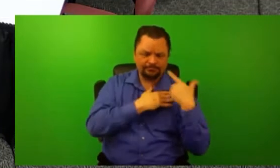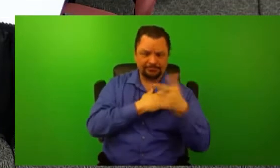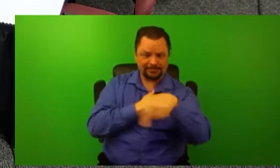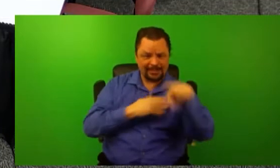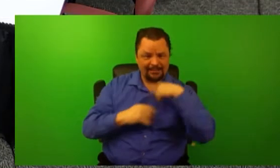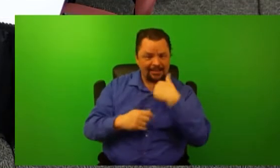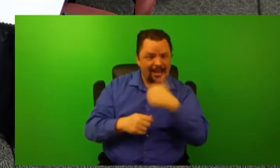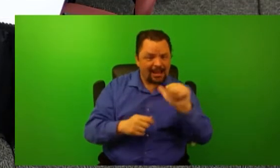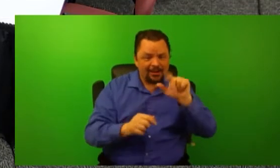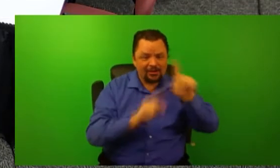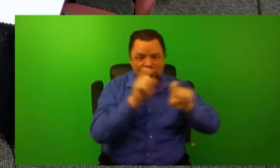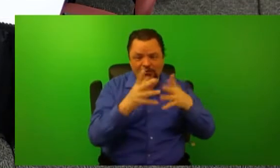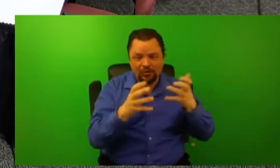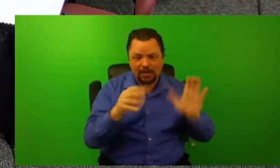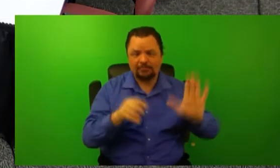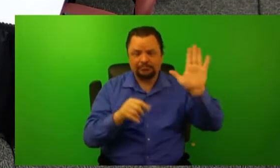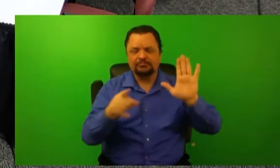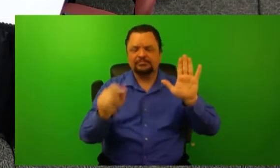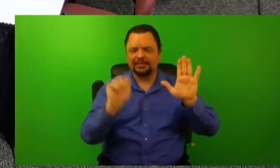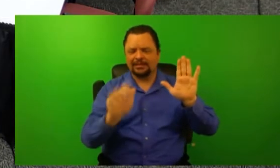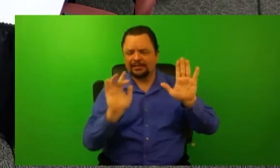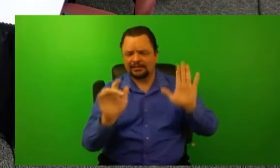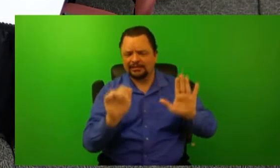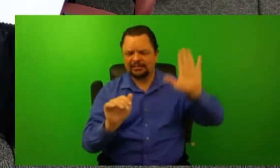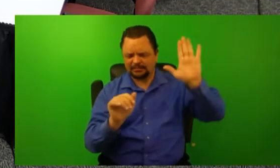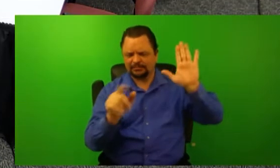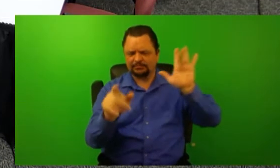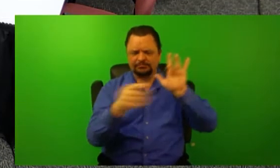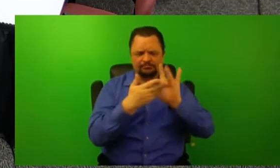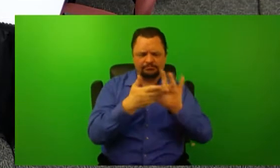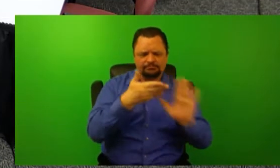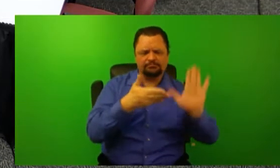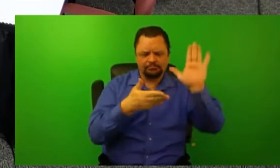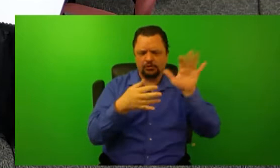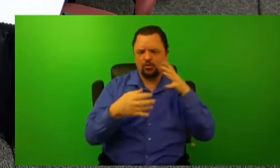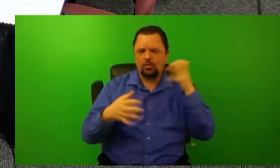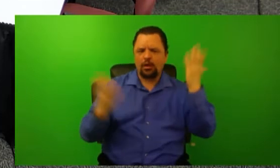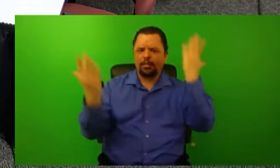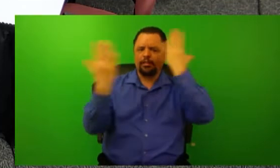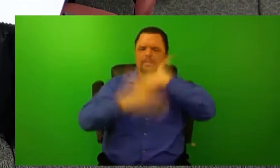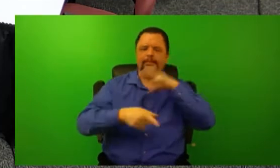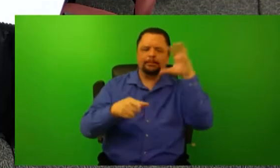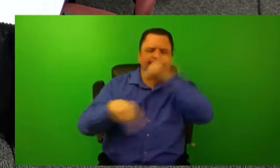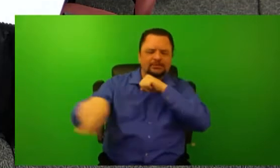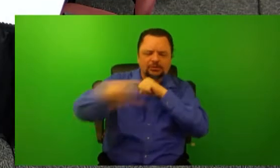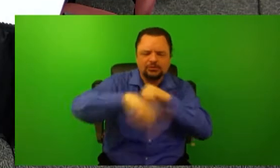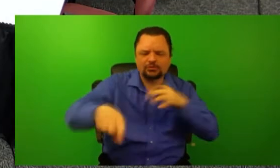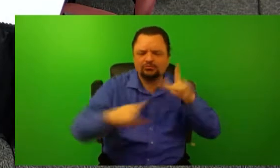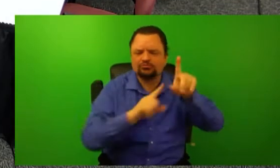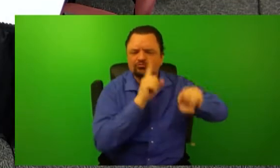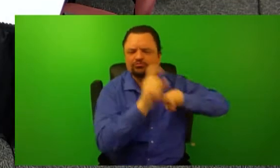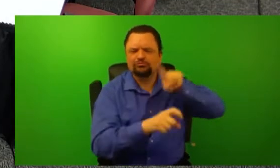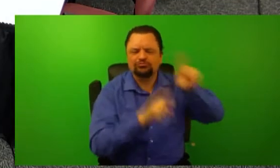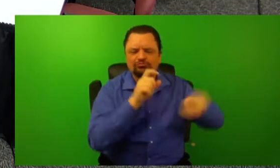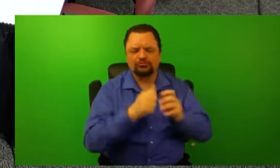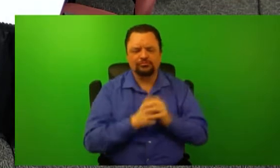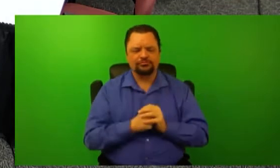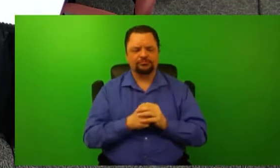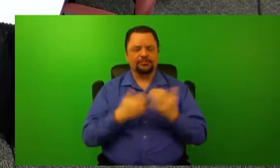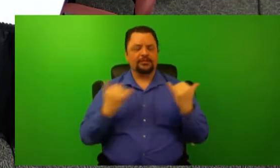anybody. So let's go ahead and do the board member roll call. Doris, are you